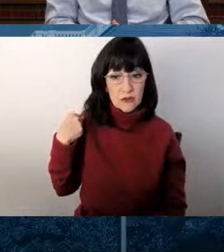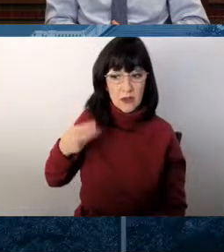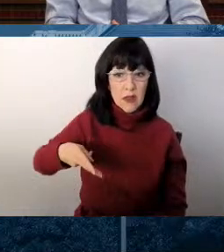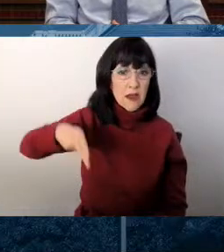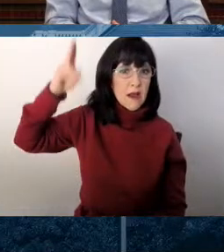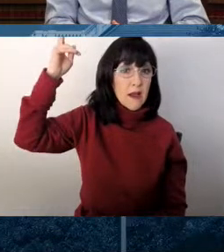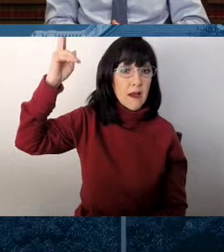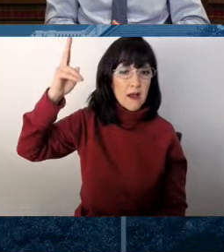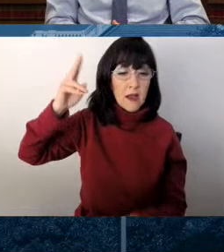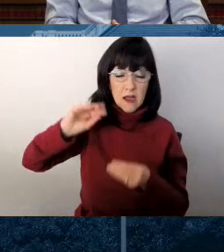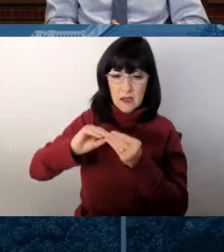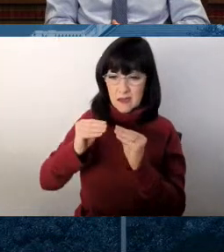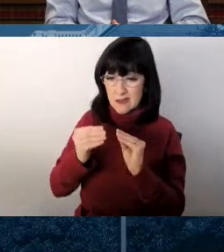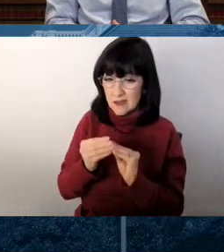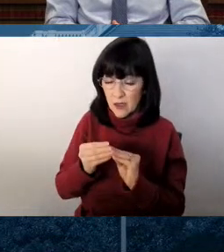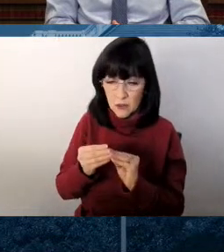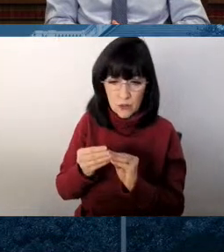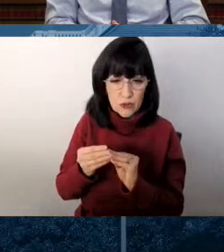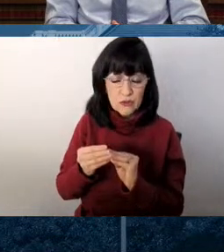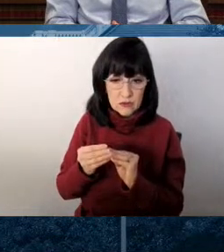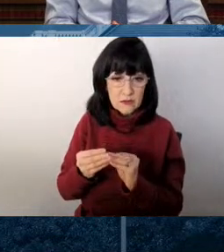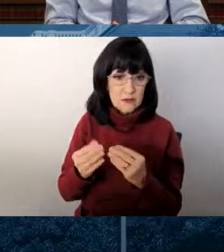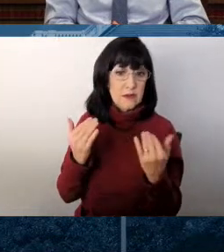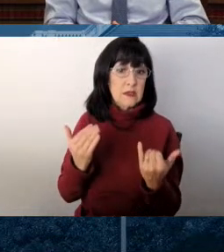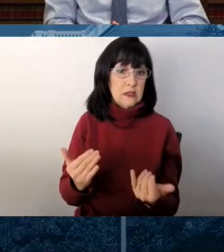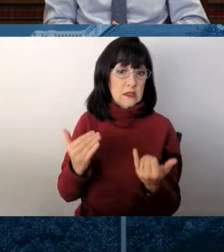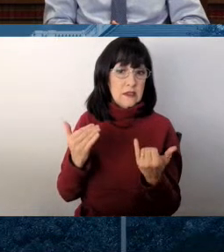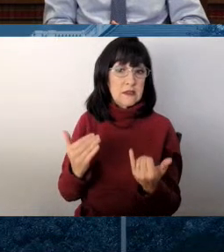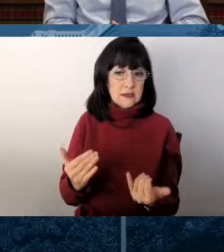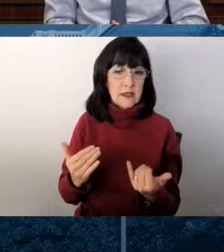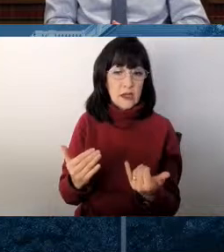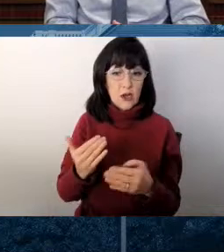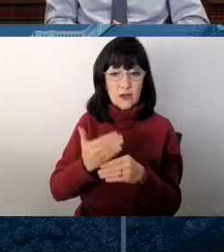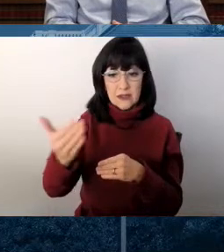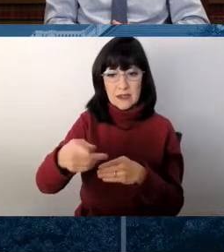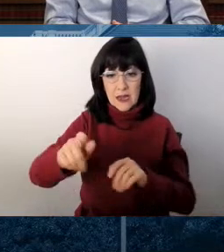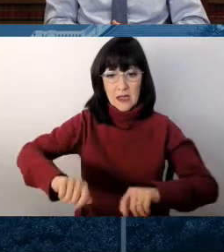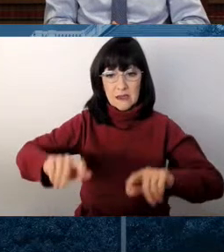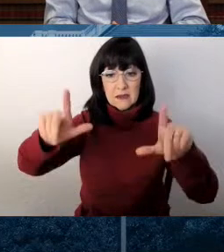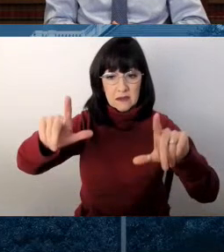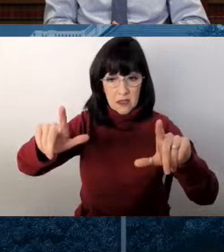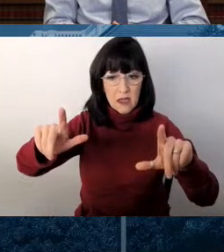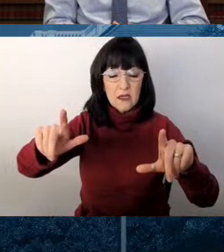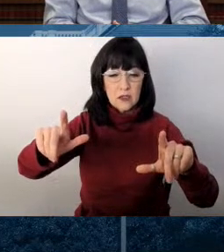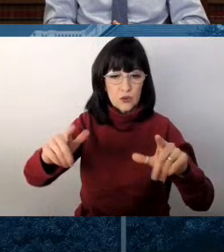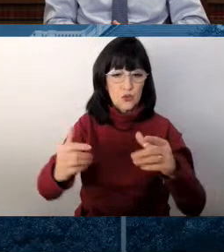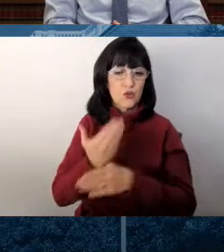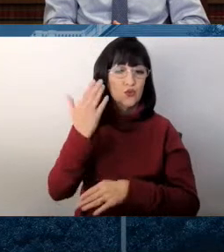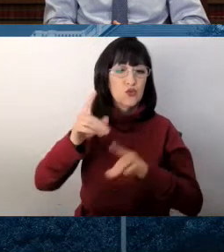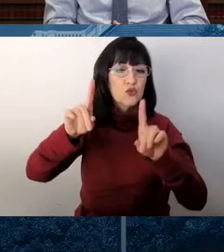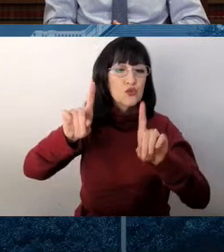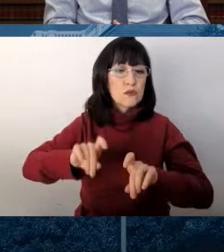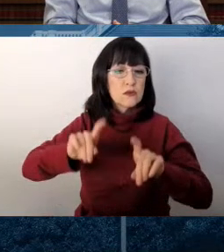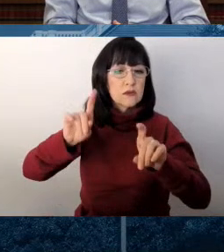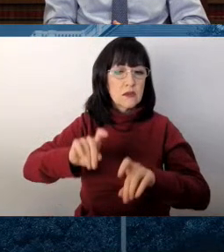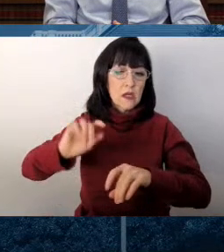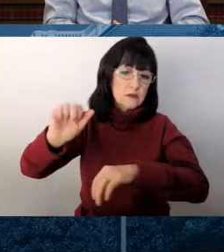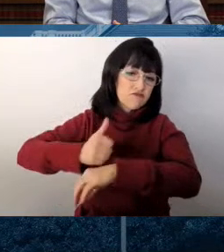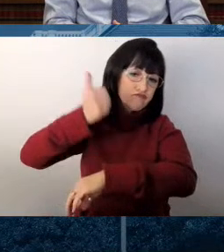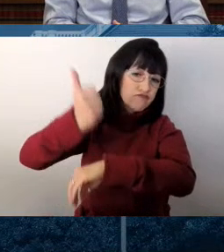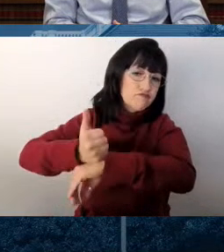had. And help has arrived. With the next slide, you can see the new testing drive-through testing site that